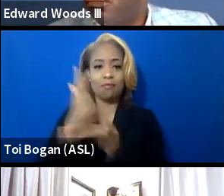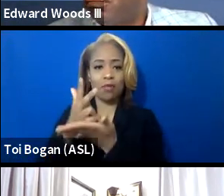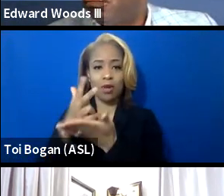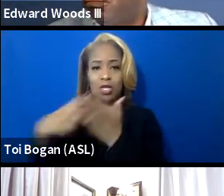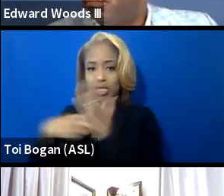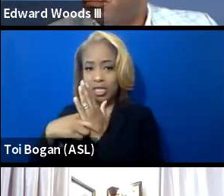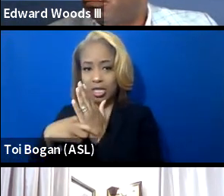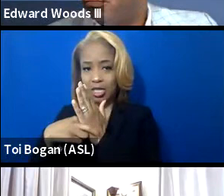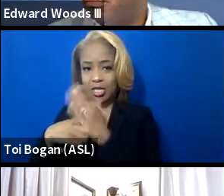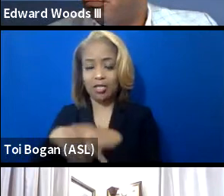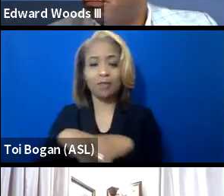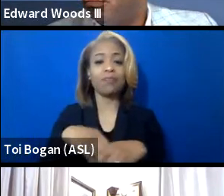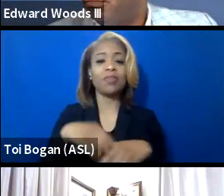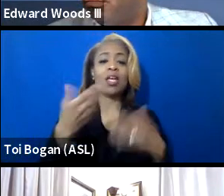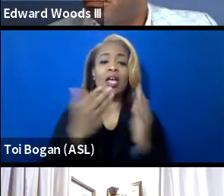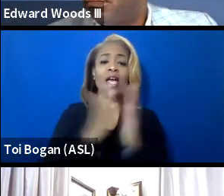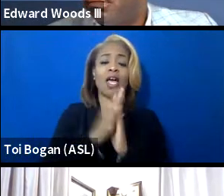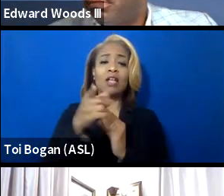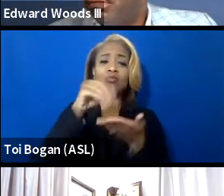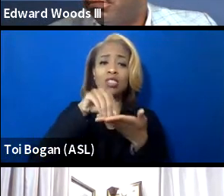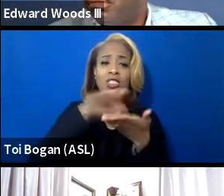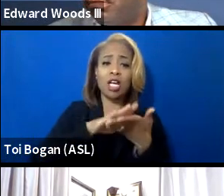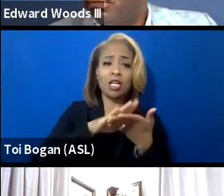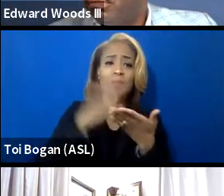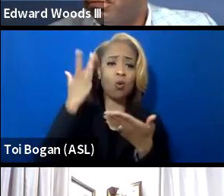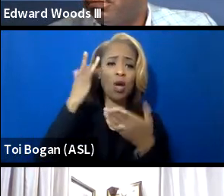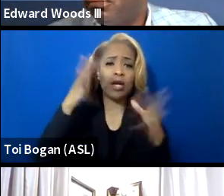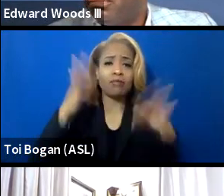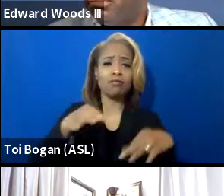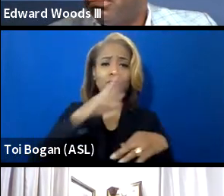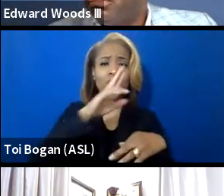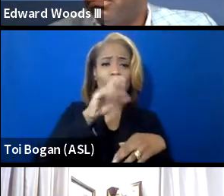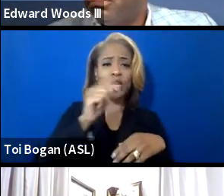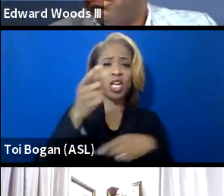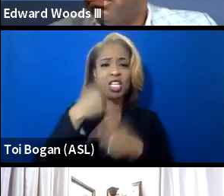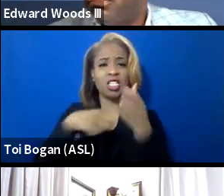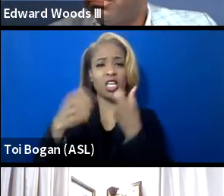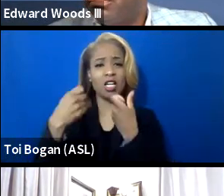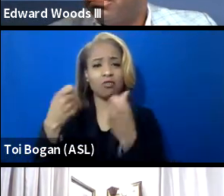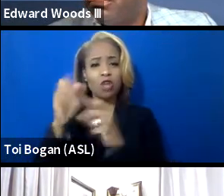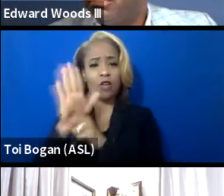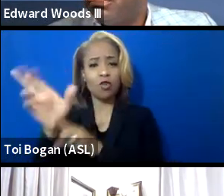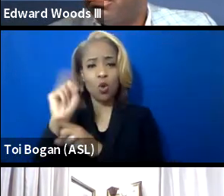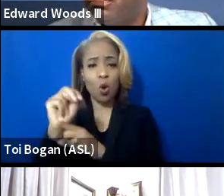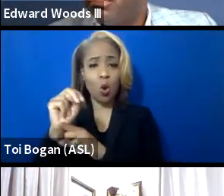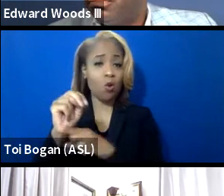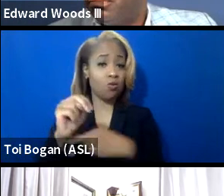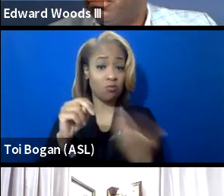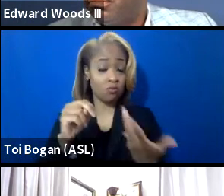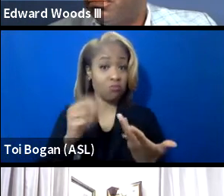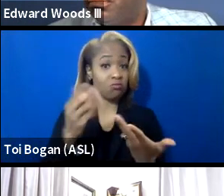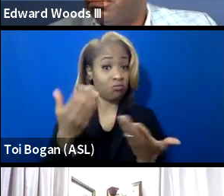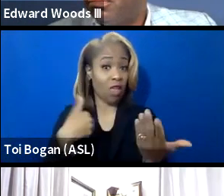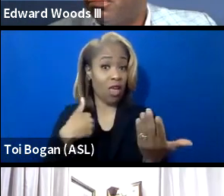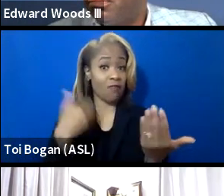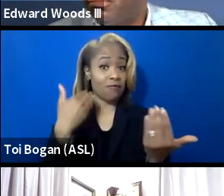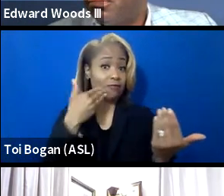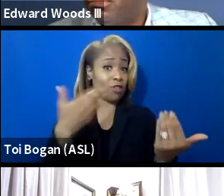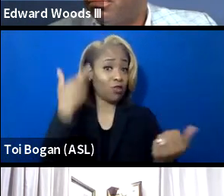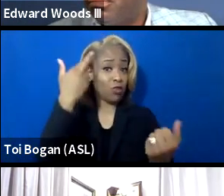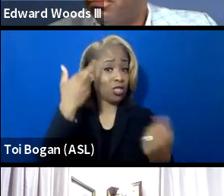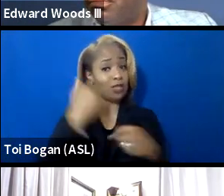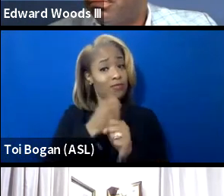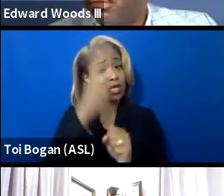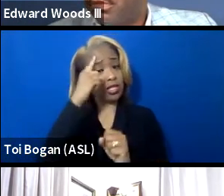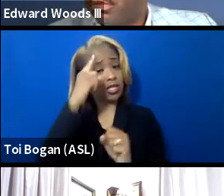I would ask you to document on your receipt why you chose to rent the vehicle. So there could be a perfectly logical reason where it would make more sense